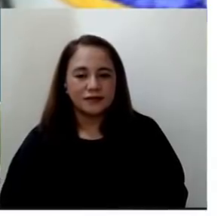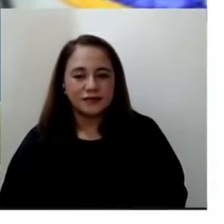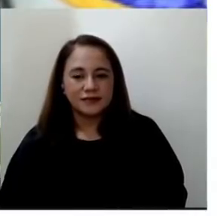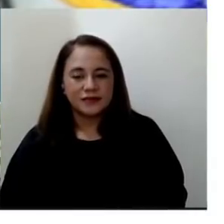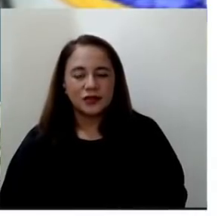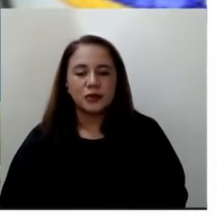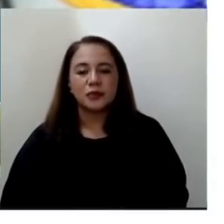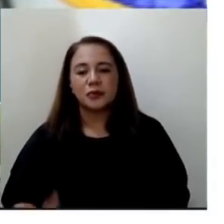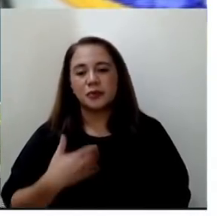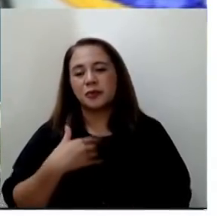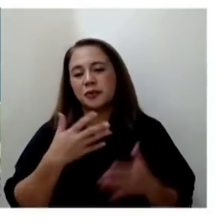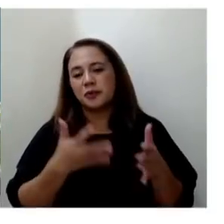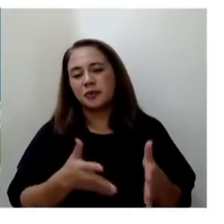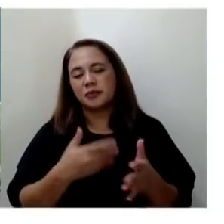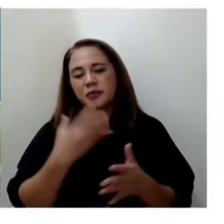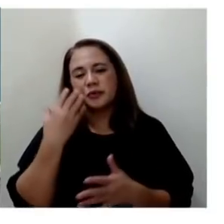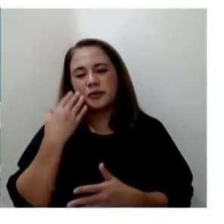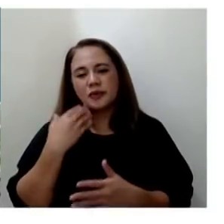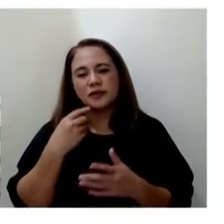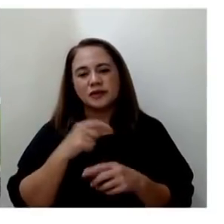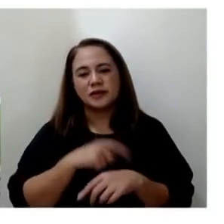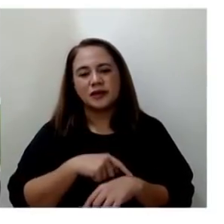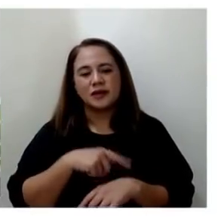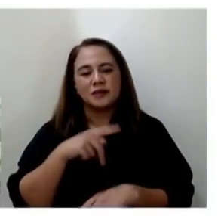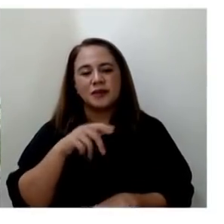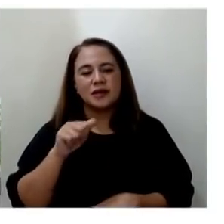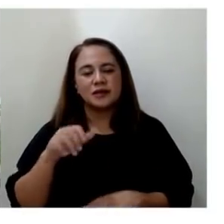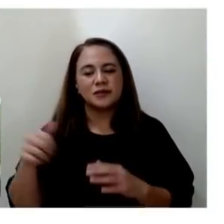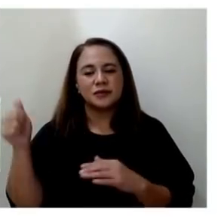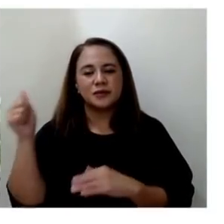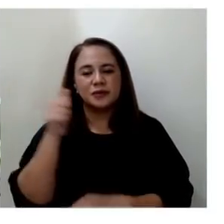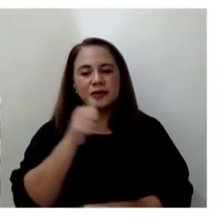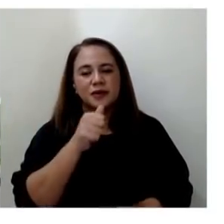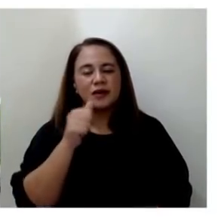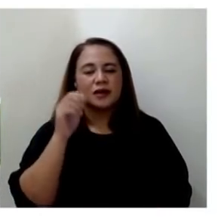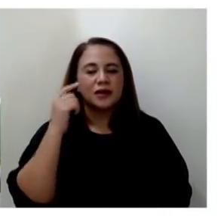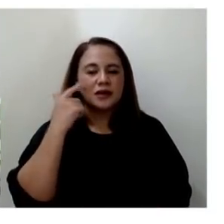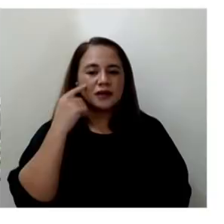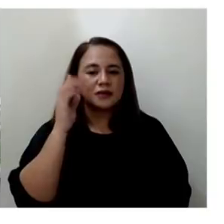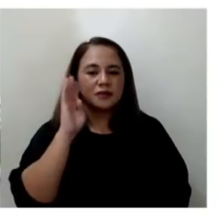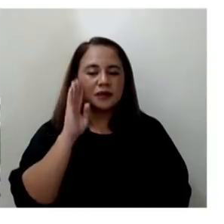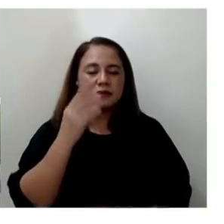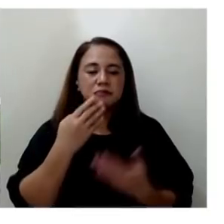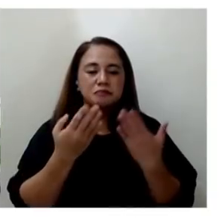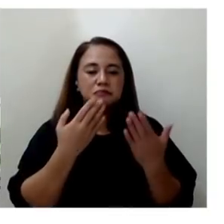have to leave it at that. We've run out of time. PACC Chair Greco